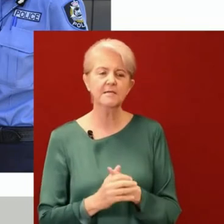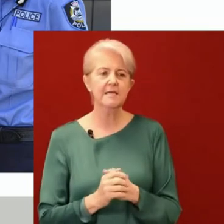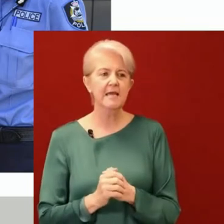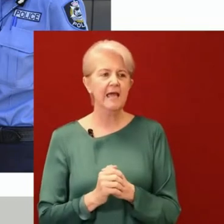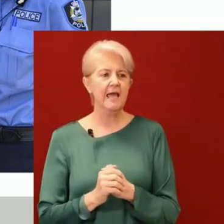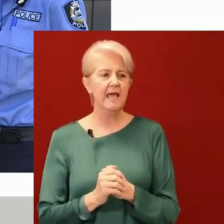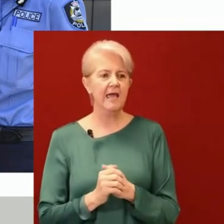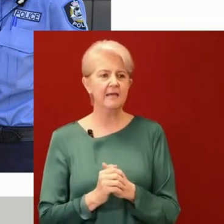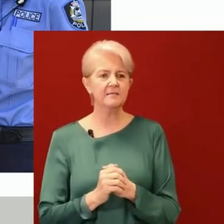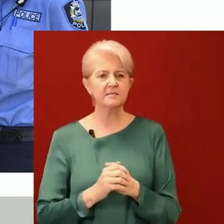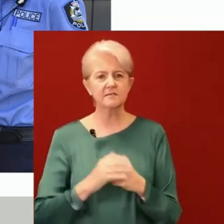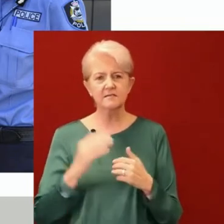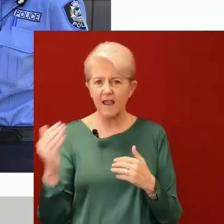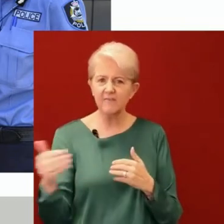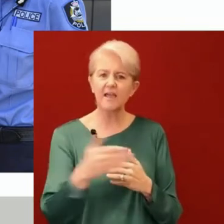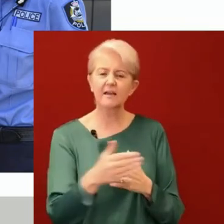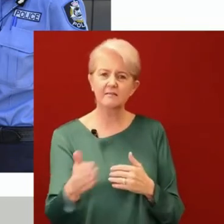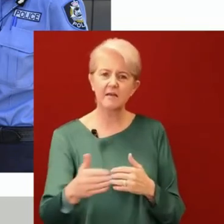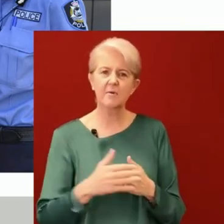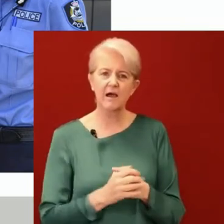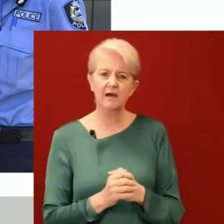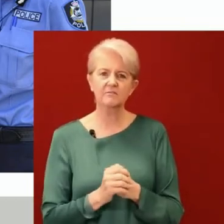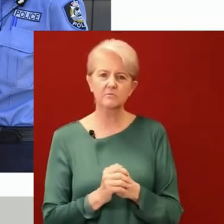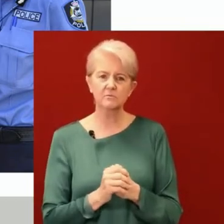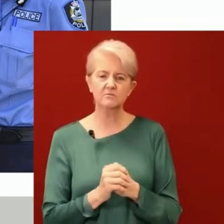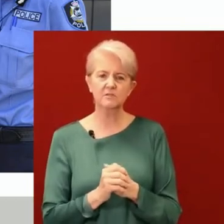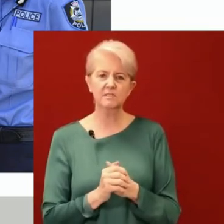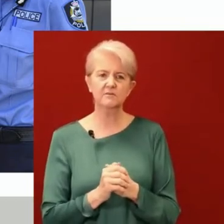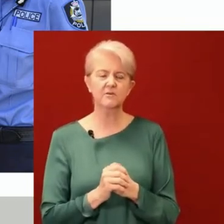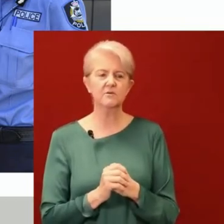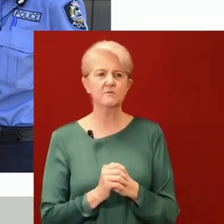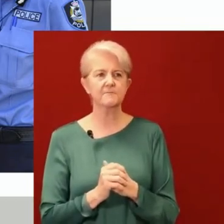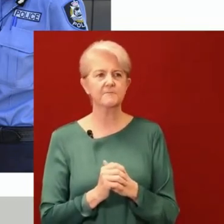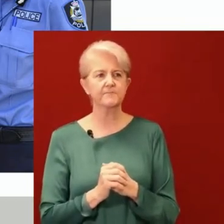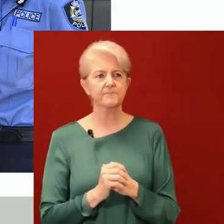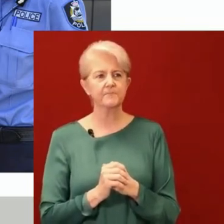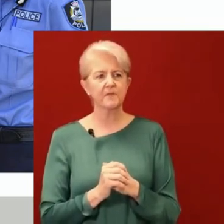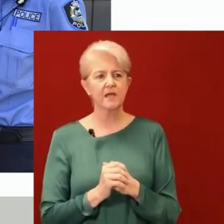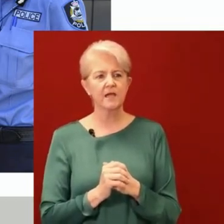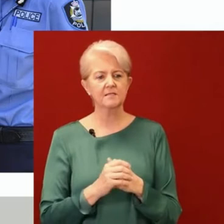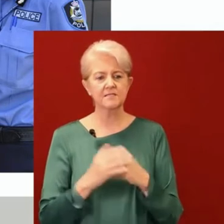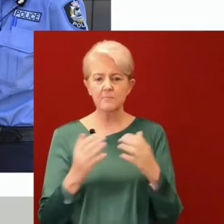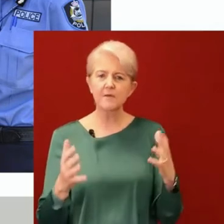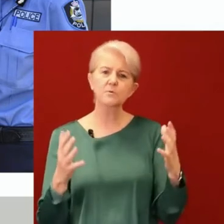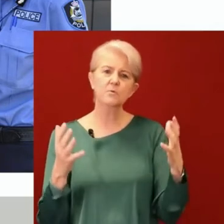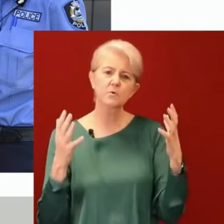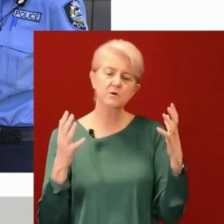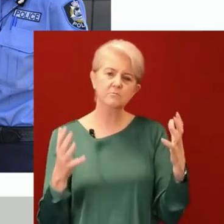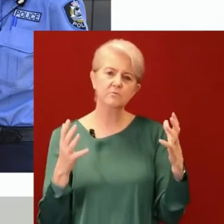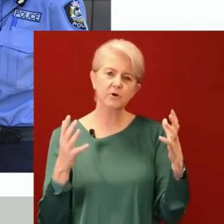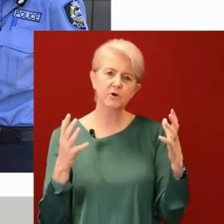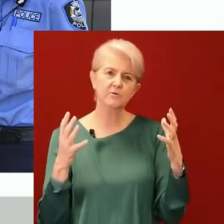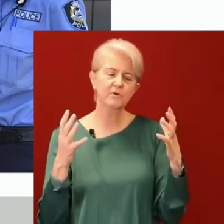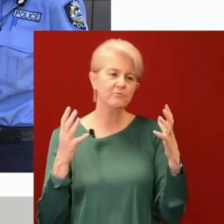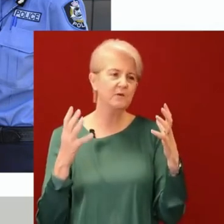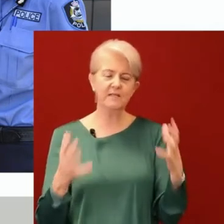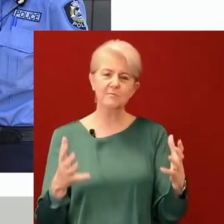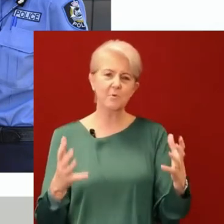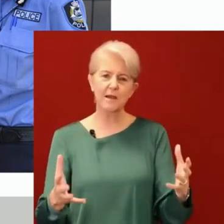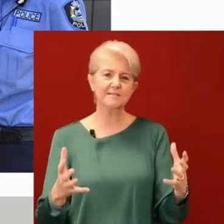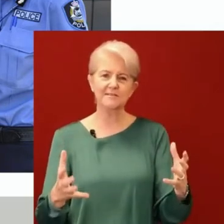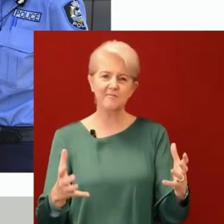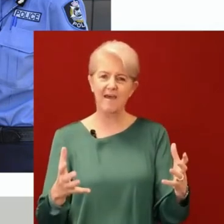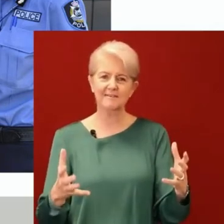difficult. And navigating that path was really difficult. Some people were, you know,